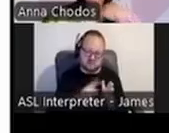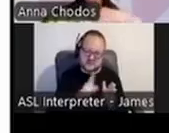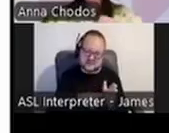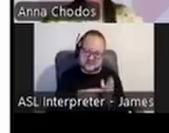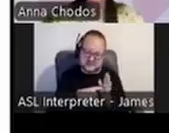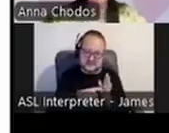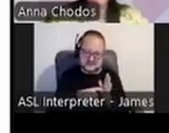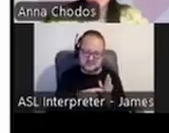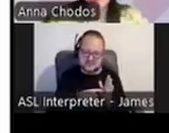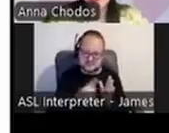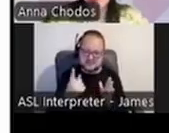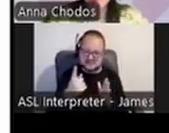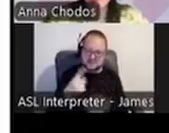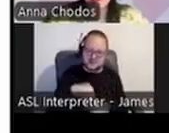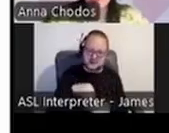clinical champion